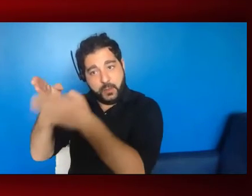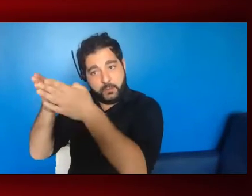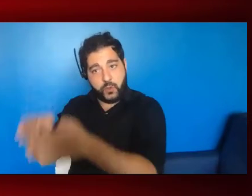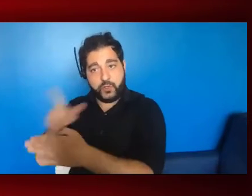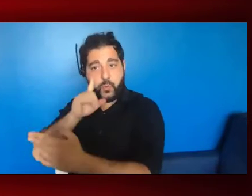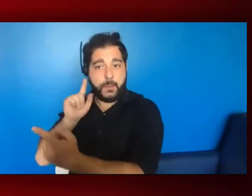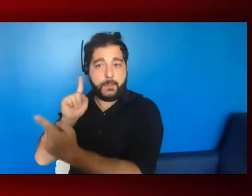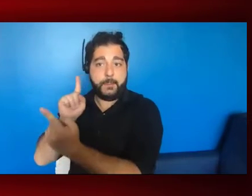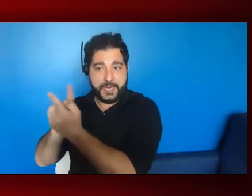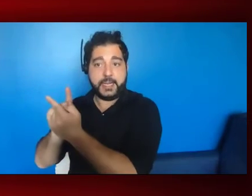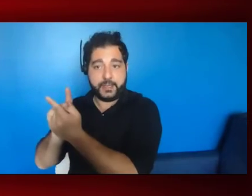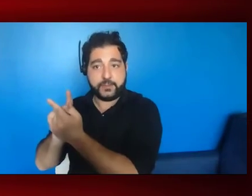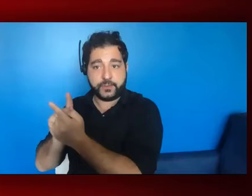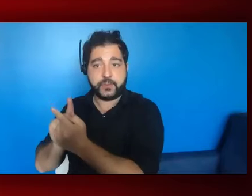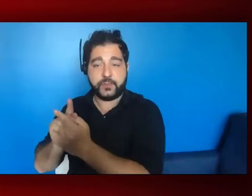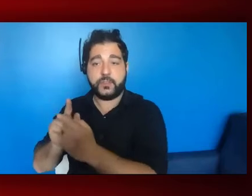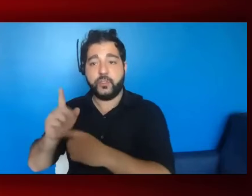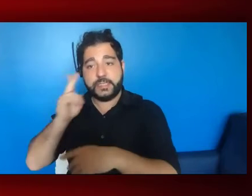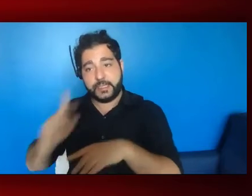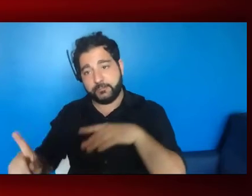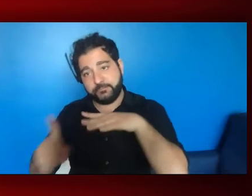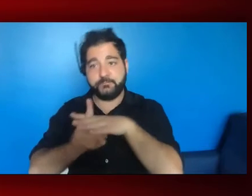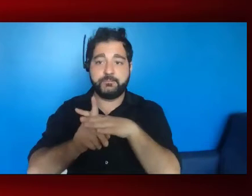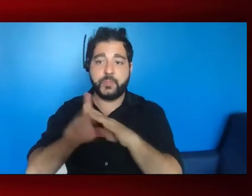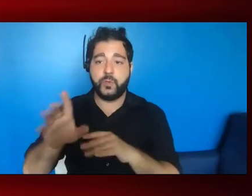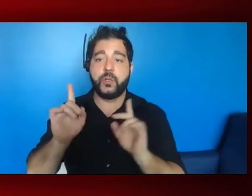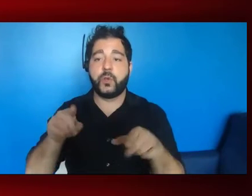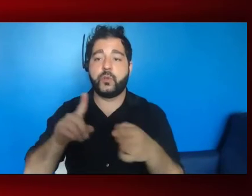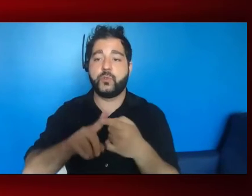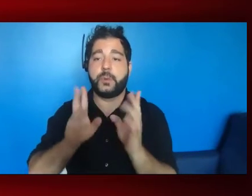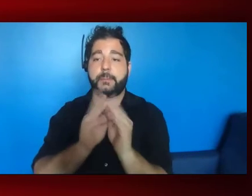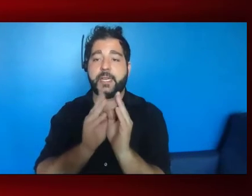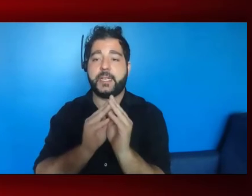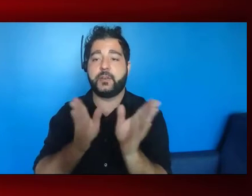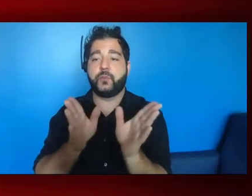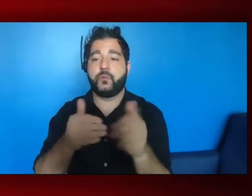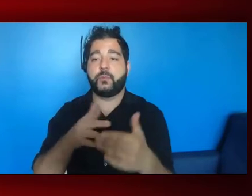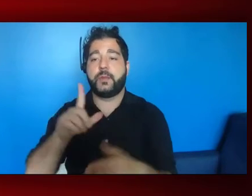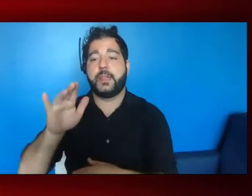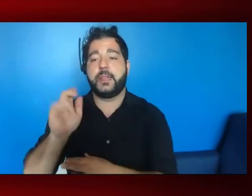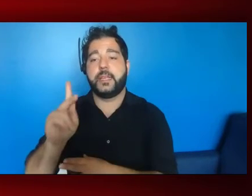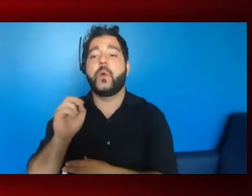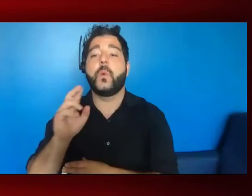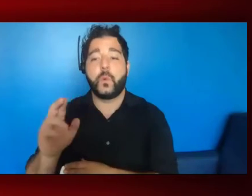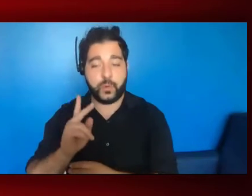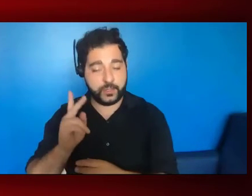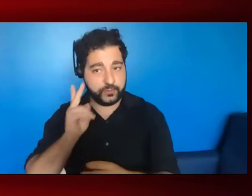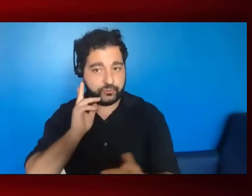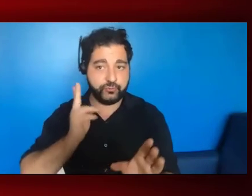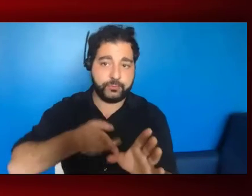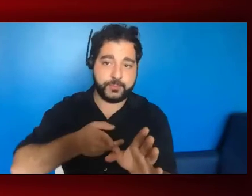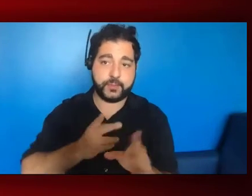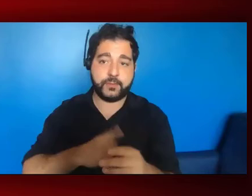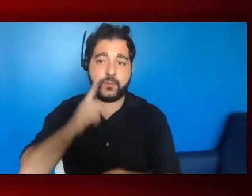can expect to see pop into your GoToMeeting room link or see jump in an